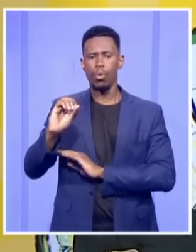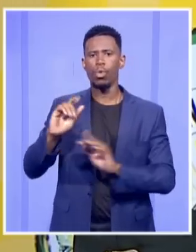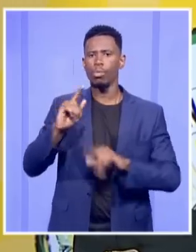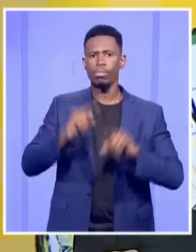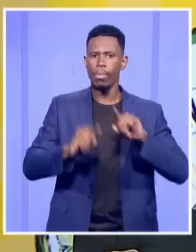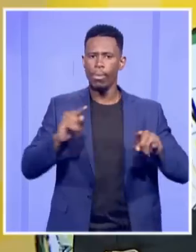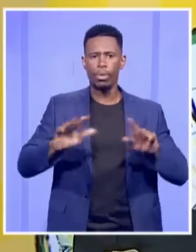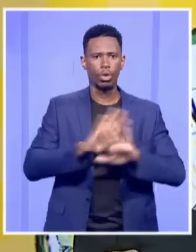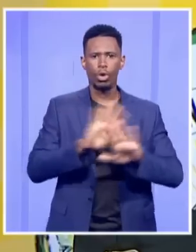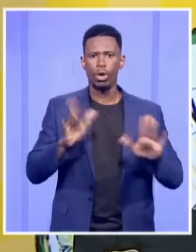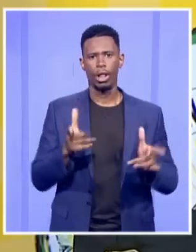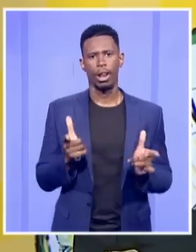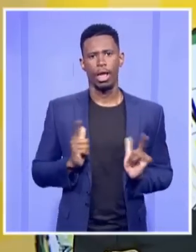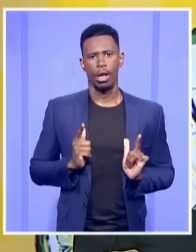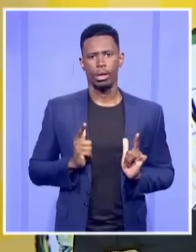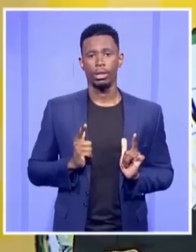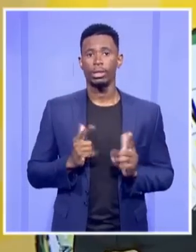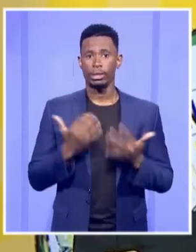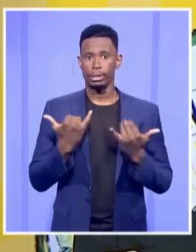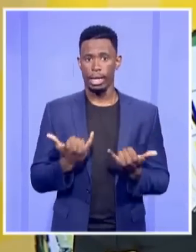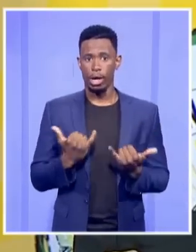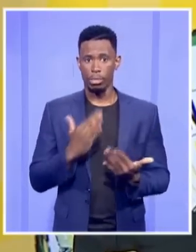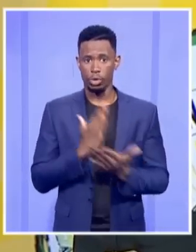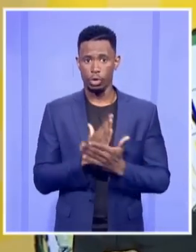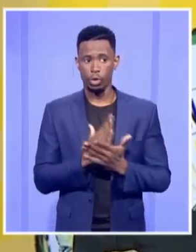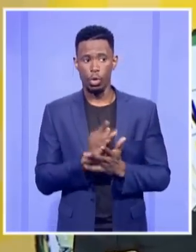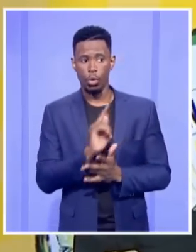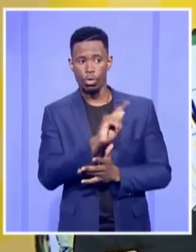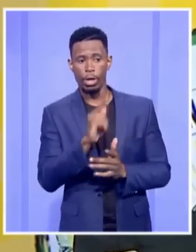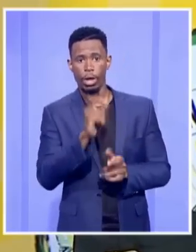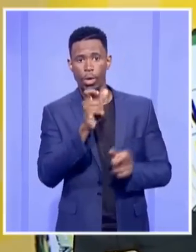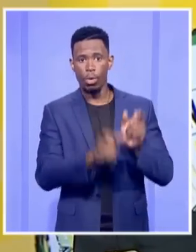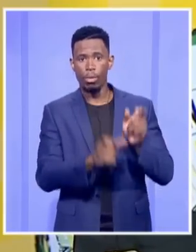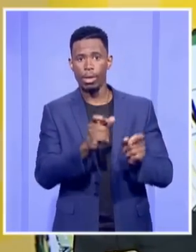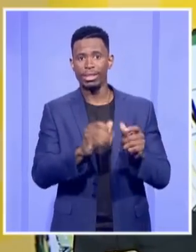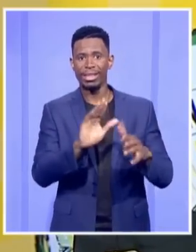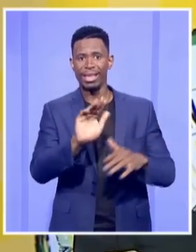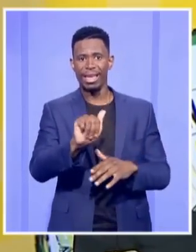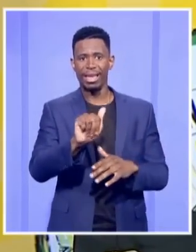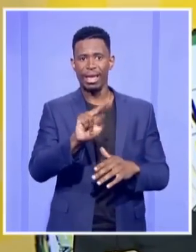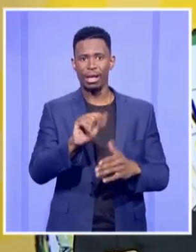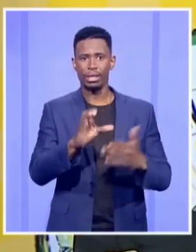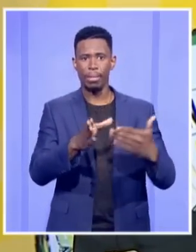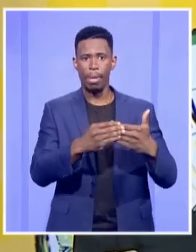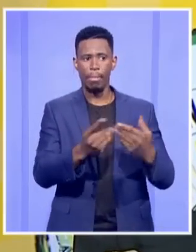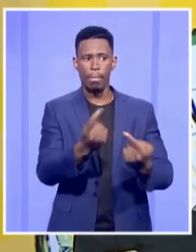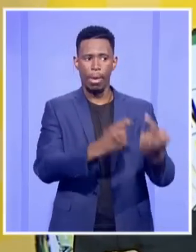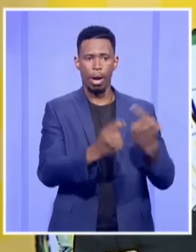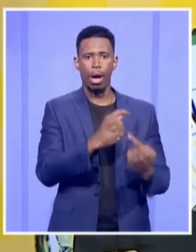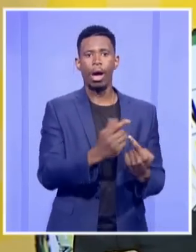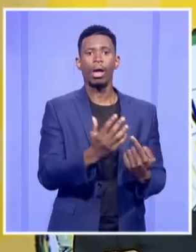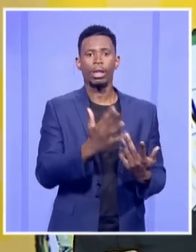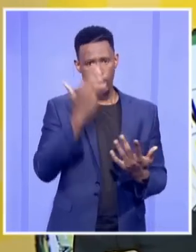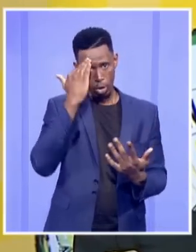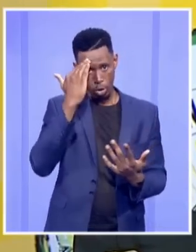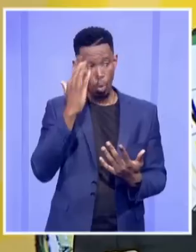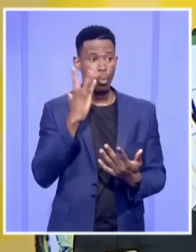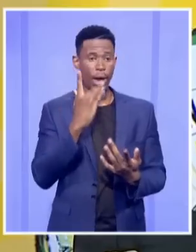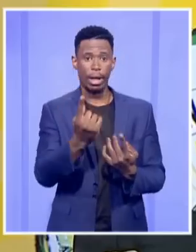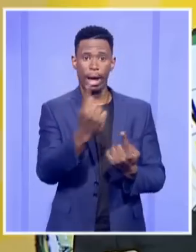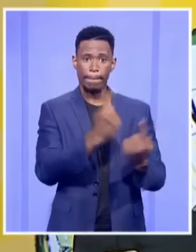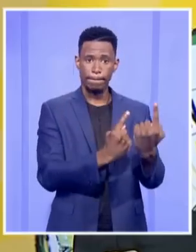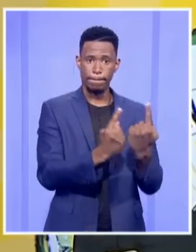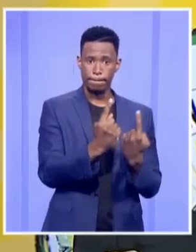yourselves, surely our delegates are watching wherever they are, so they will come here knowing exactly what's expected of